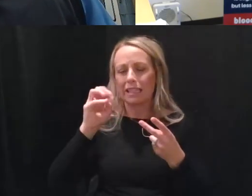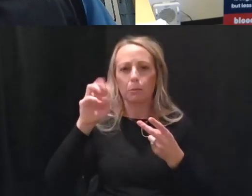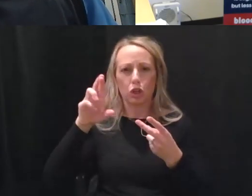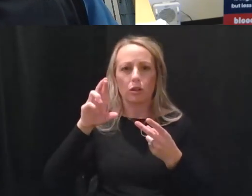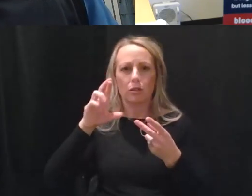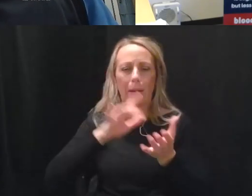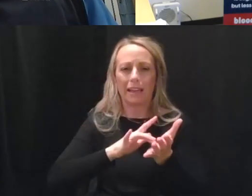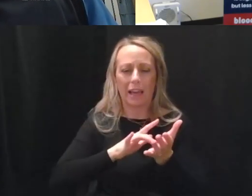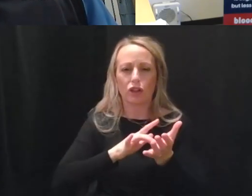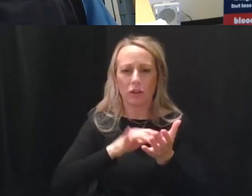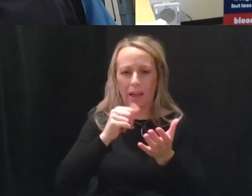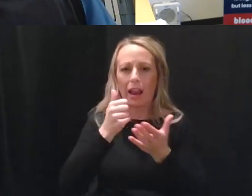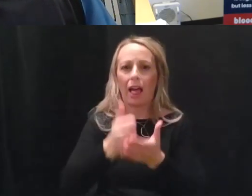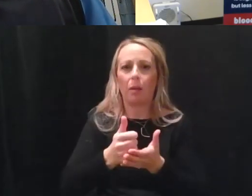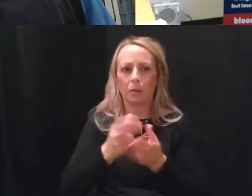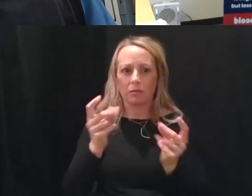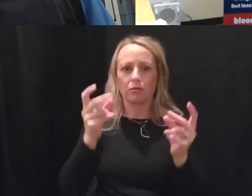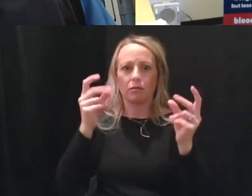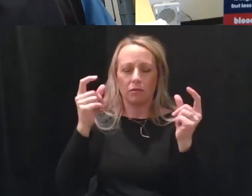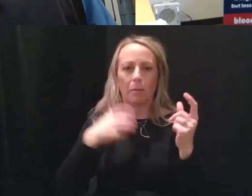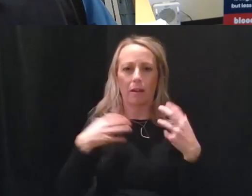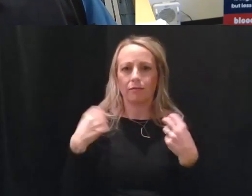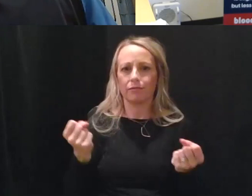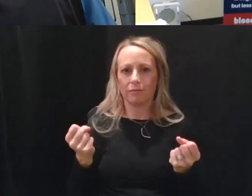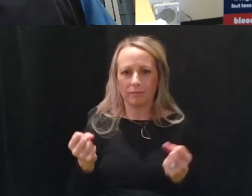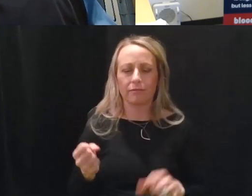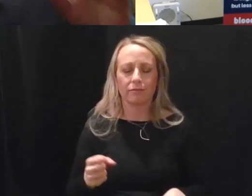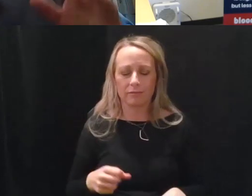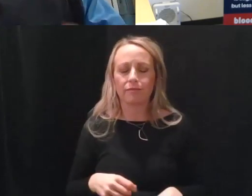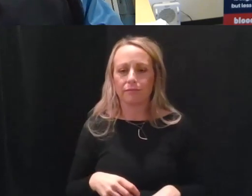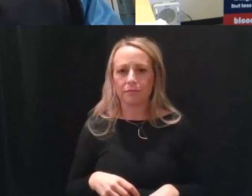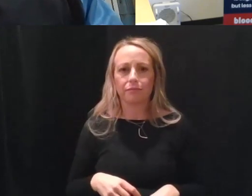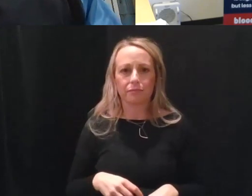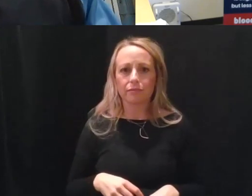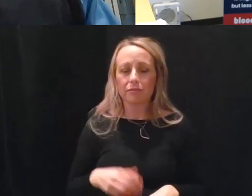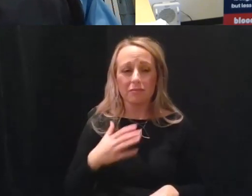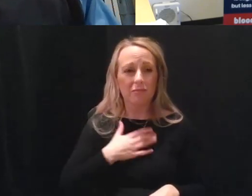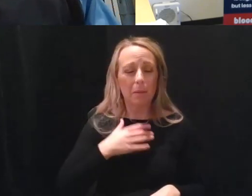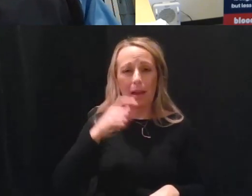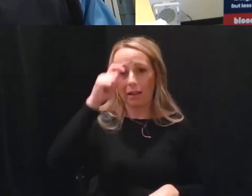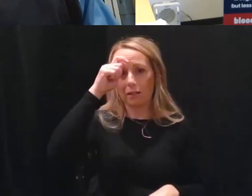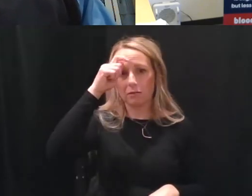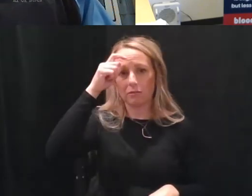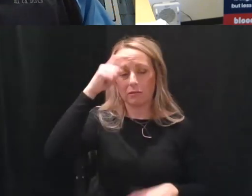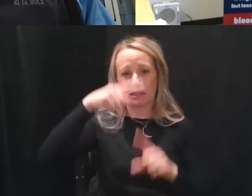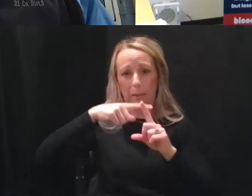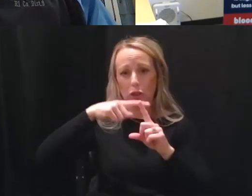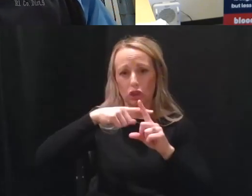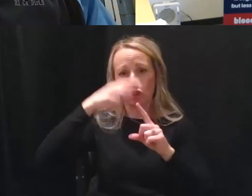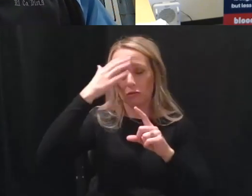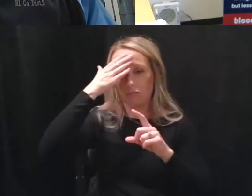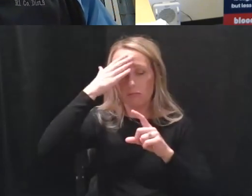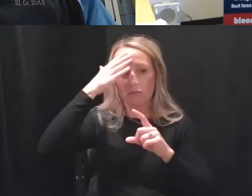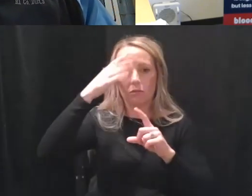that point that I took that first bag and the Redismer, the temperature dropped drastically. It dropped to like 101